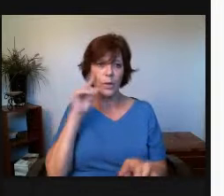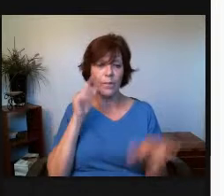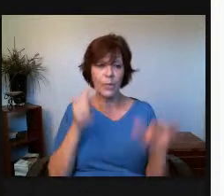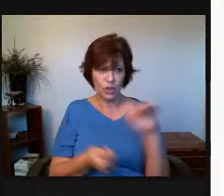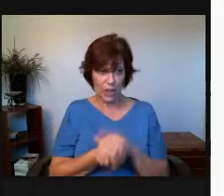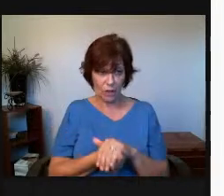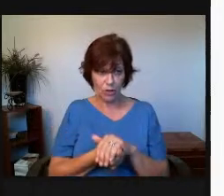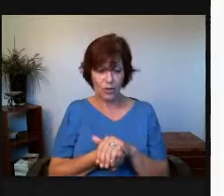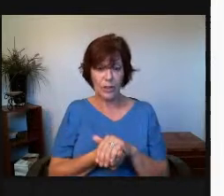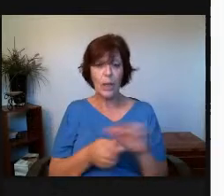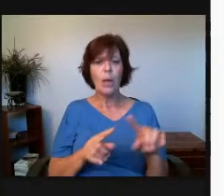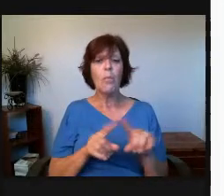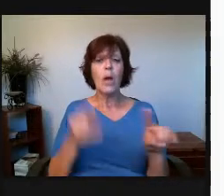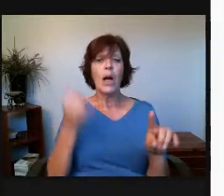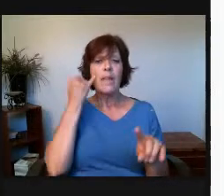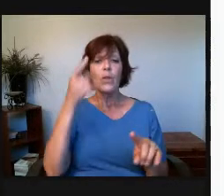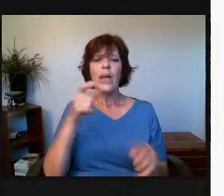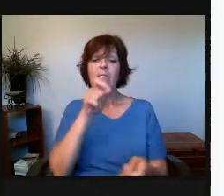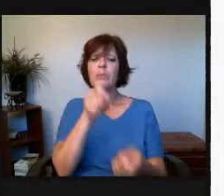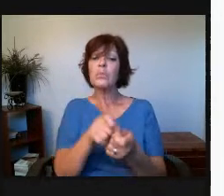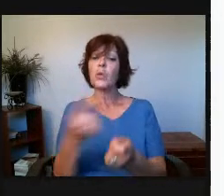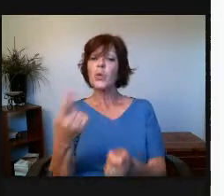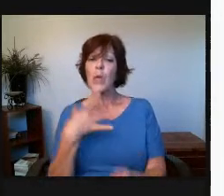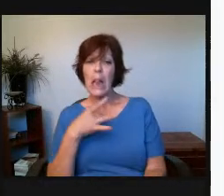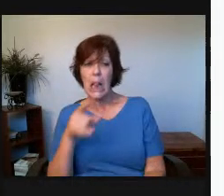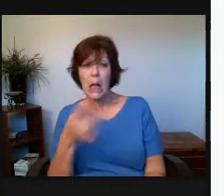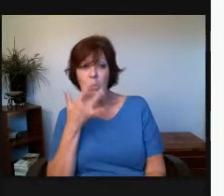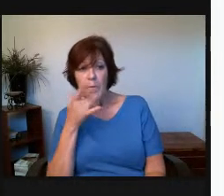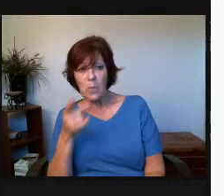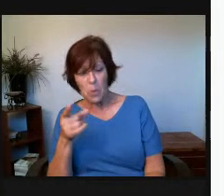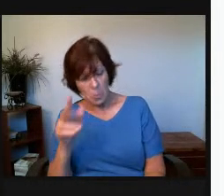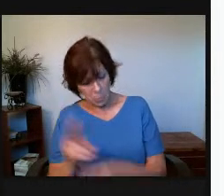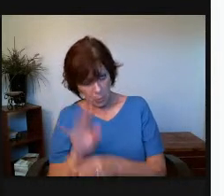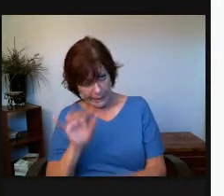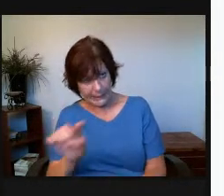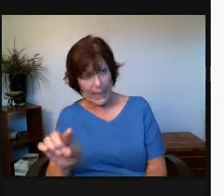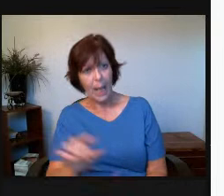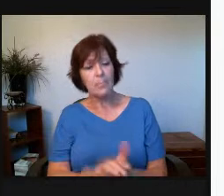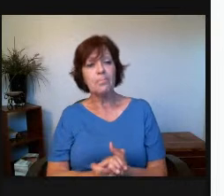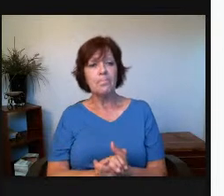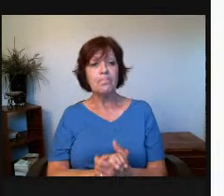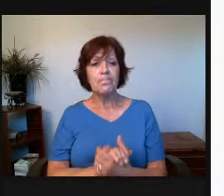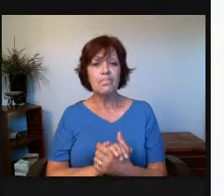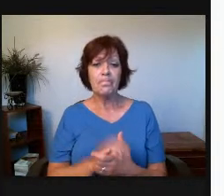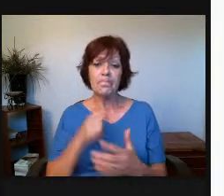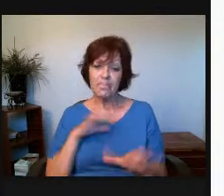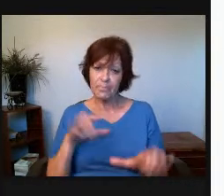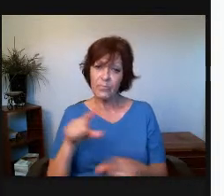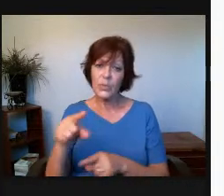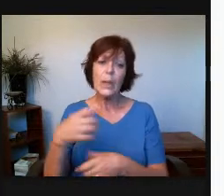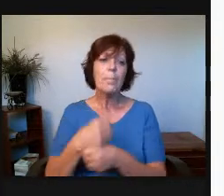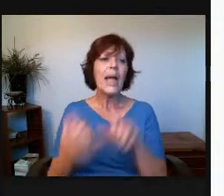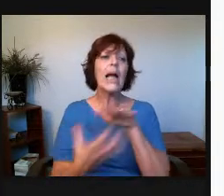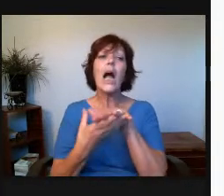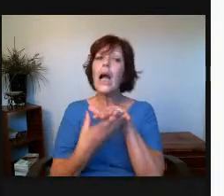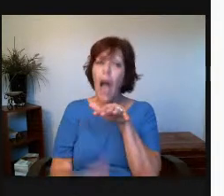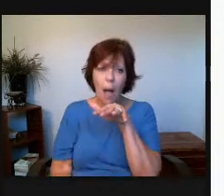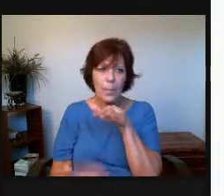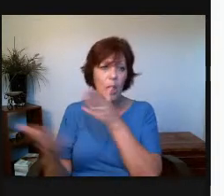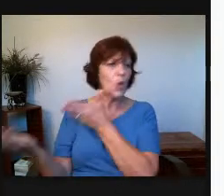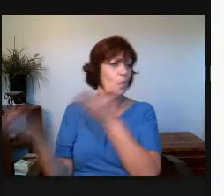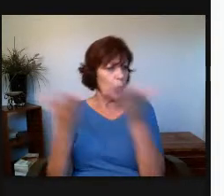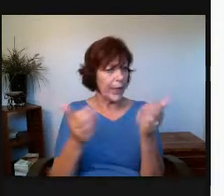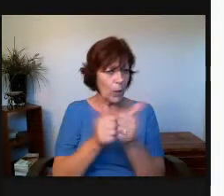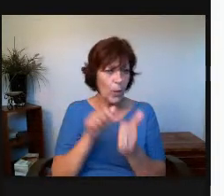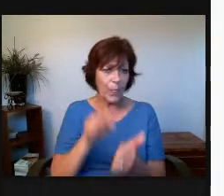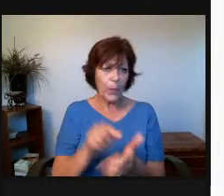Erie County, but if you have a particular one that works best for you, then we would encourage you to make a copy of that and bring it with